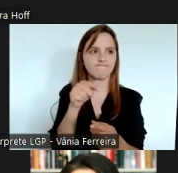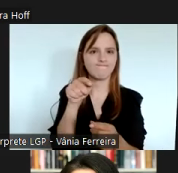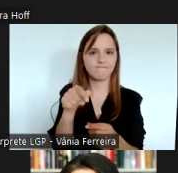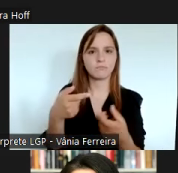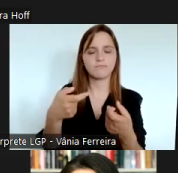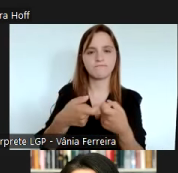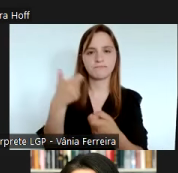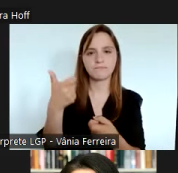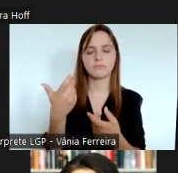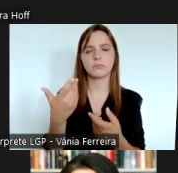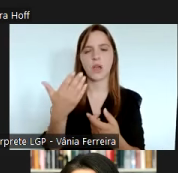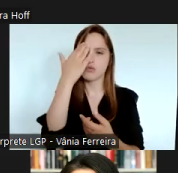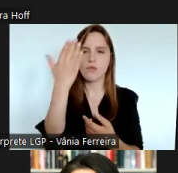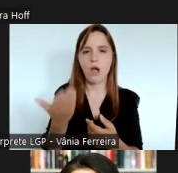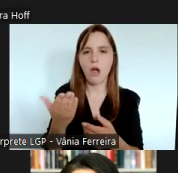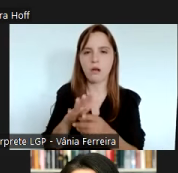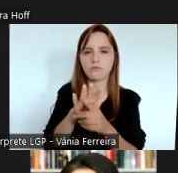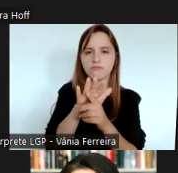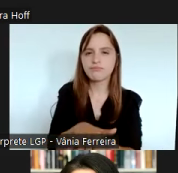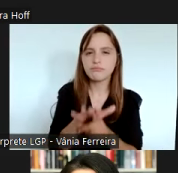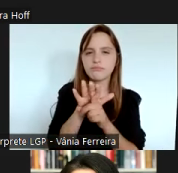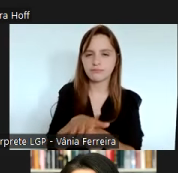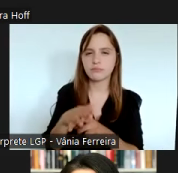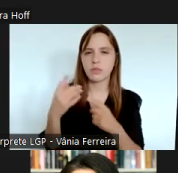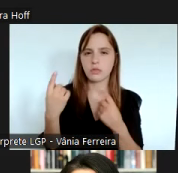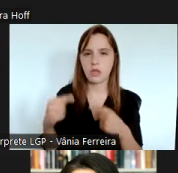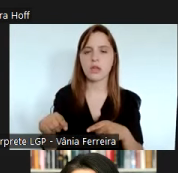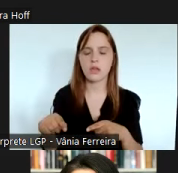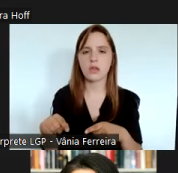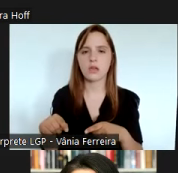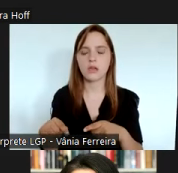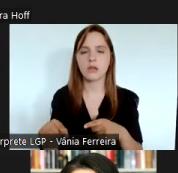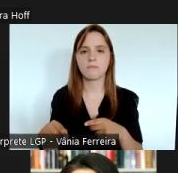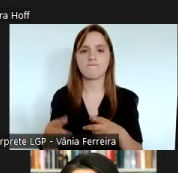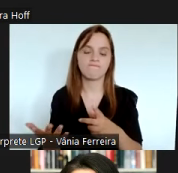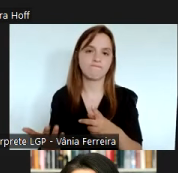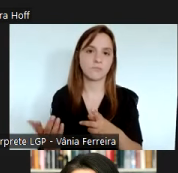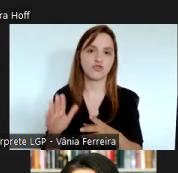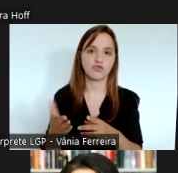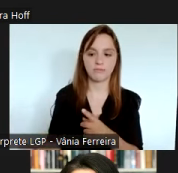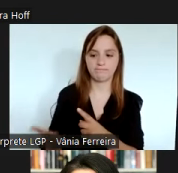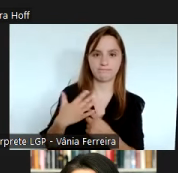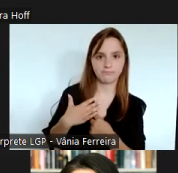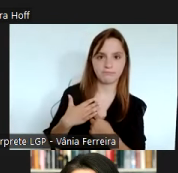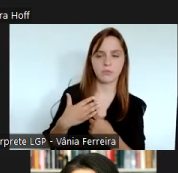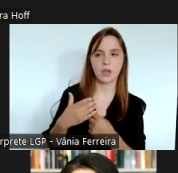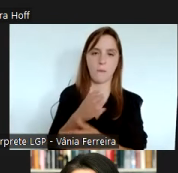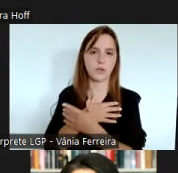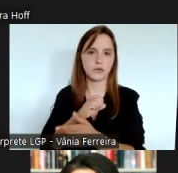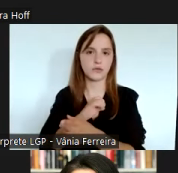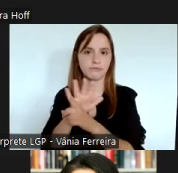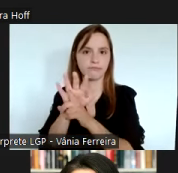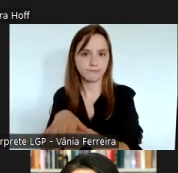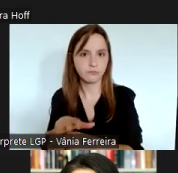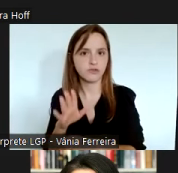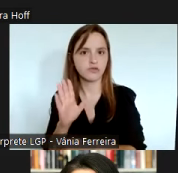many discriminations around. Some happen to me, some happen to my friends. It's